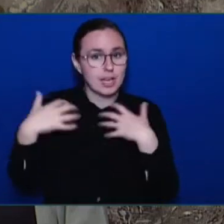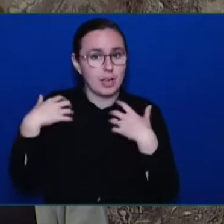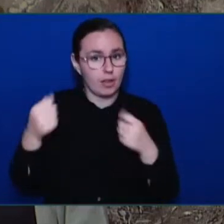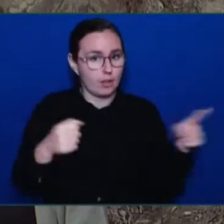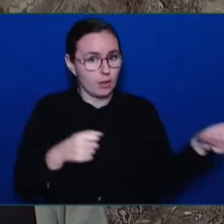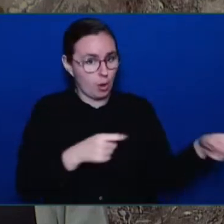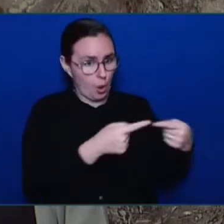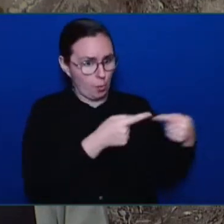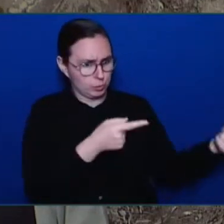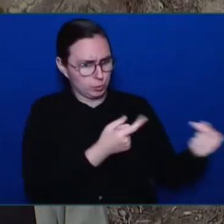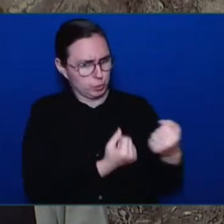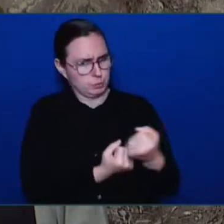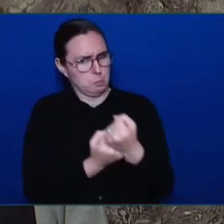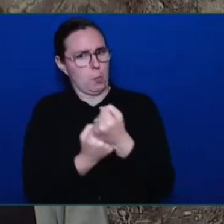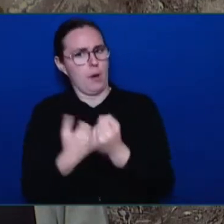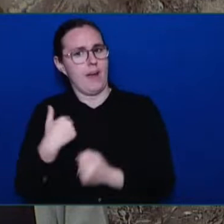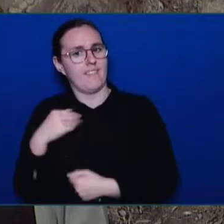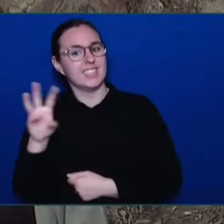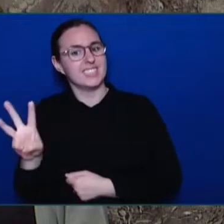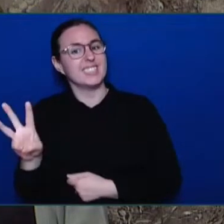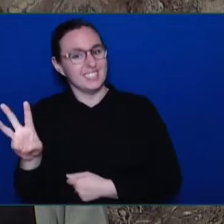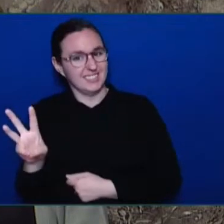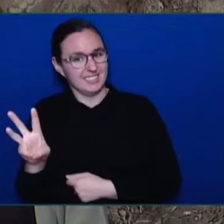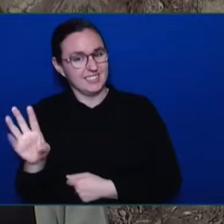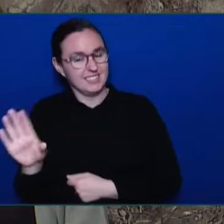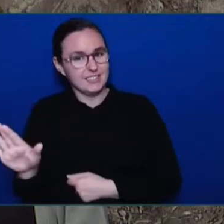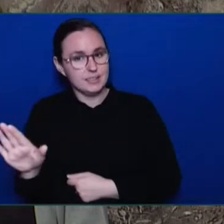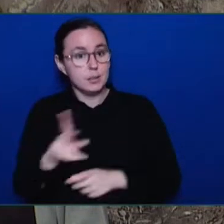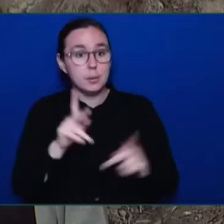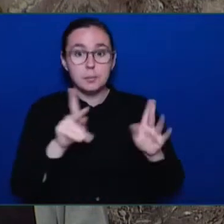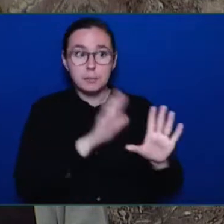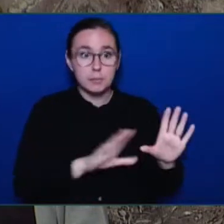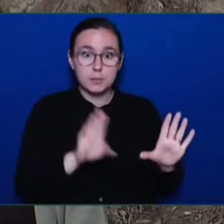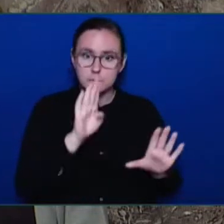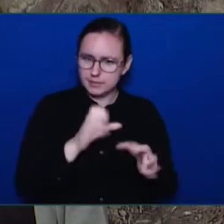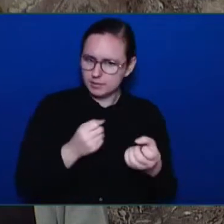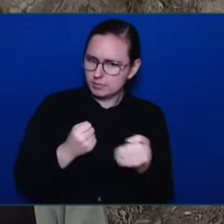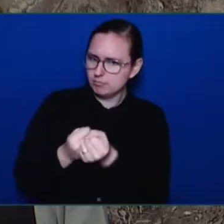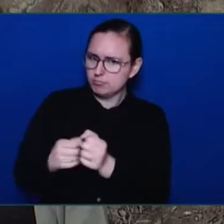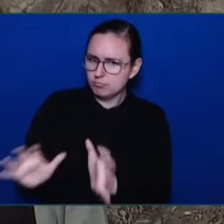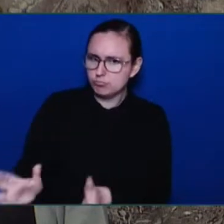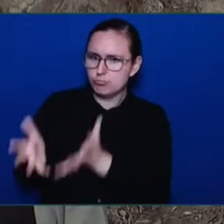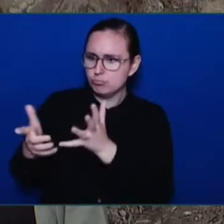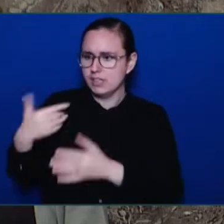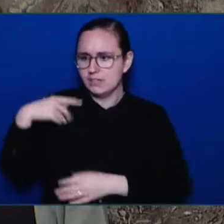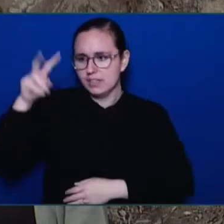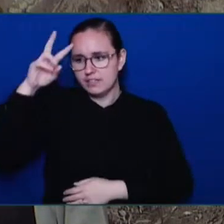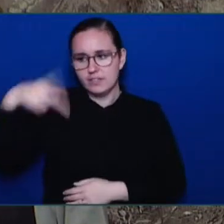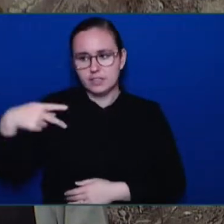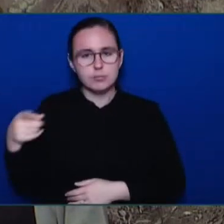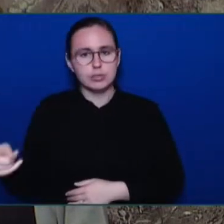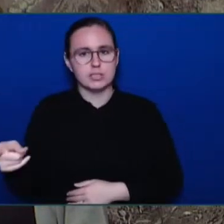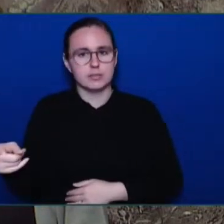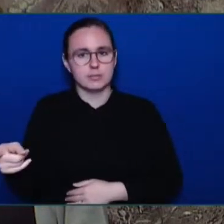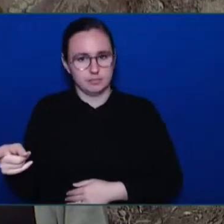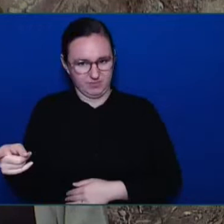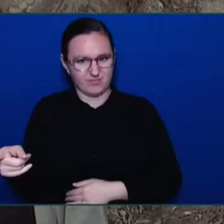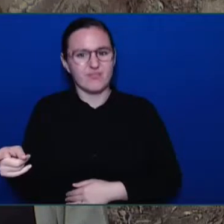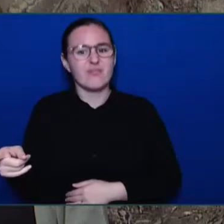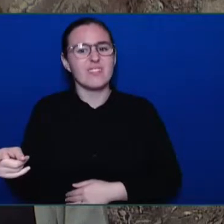by the people of BC. Otherwise, net number of vice presidents is 1 less than it was on the previous BC Liberal government, Honourable